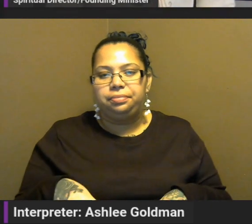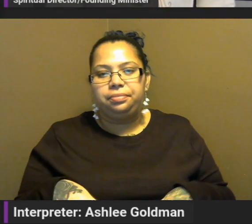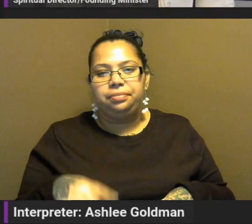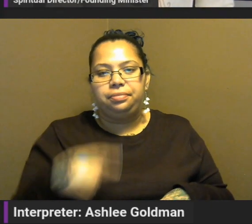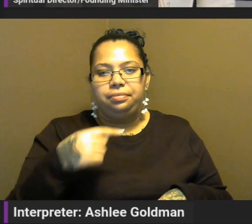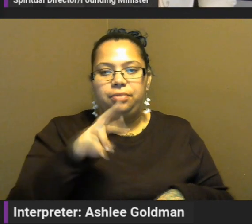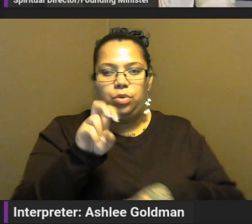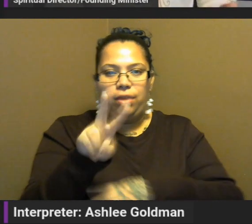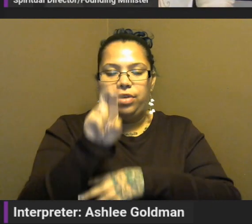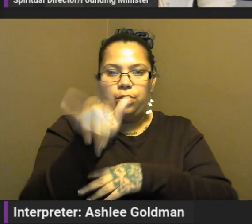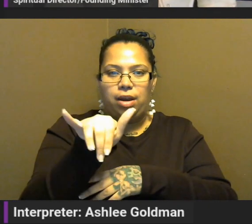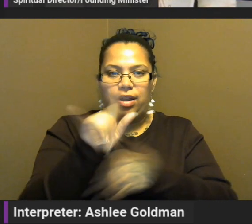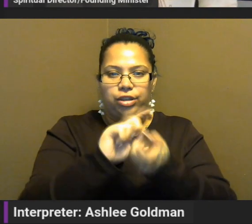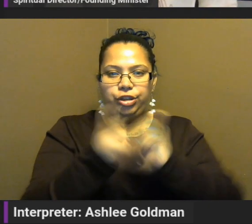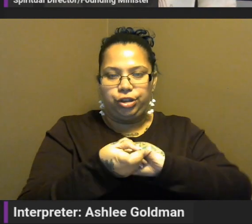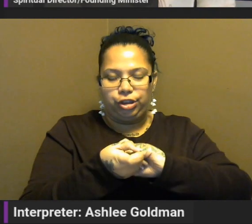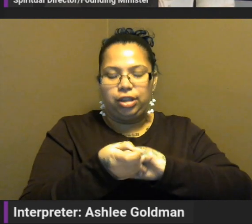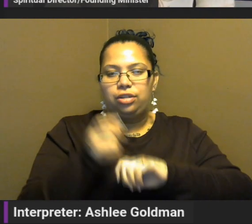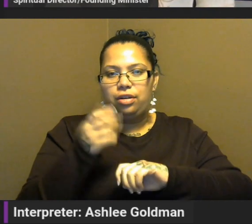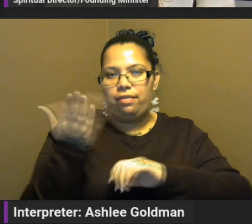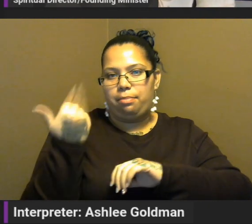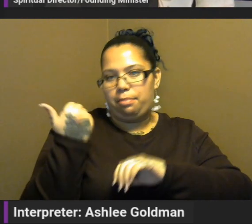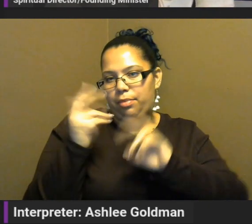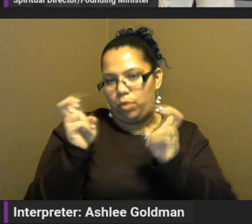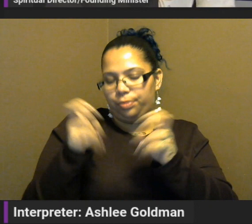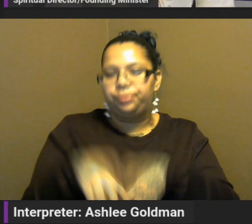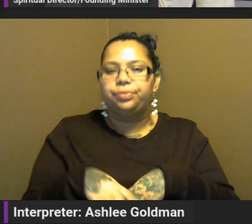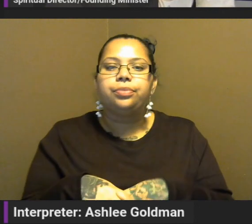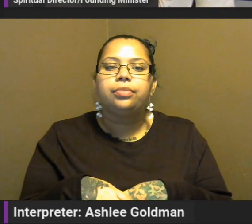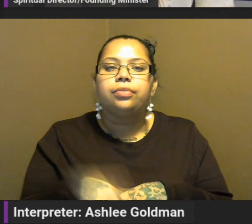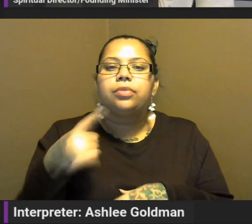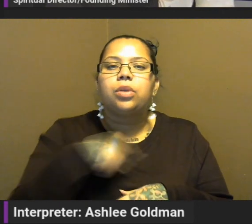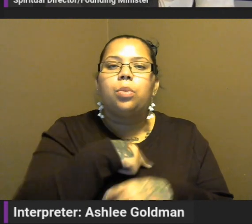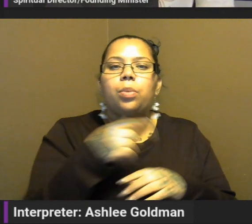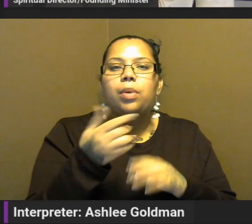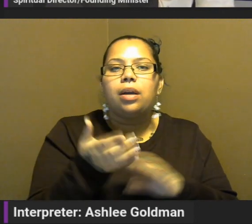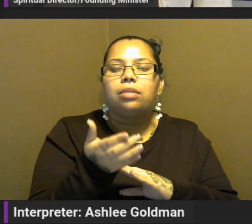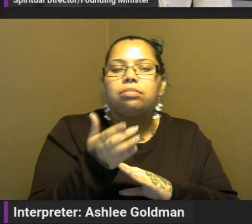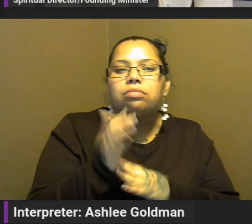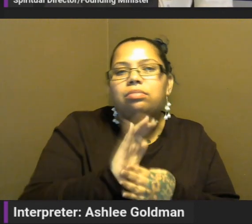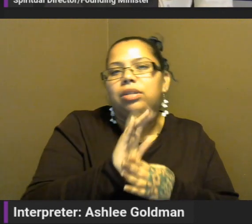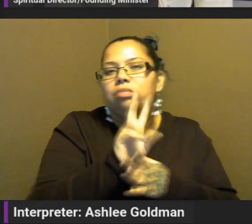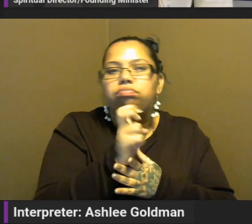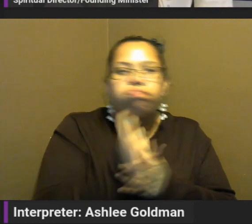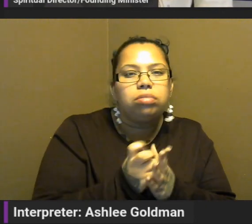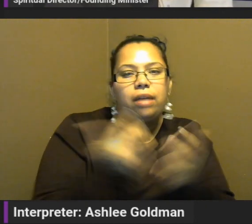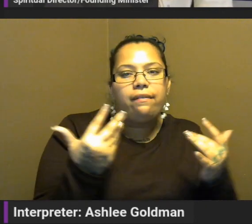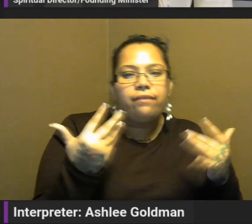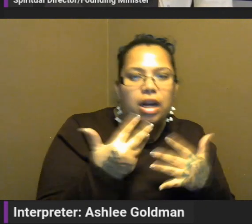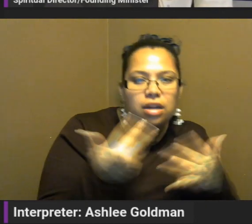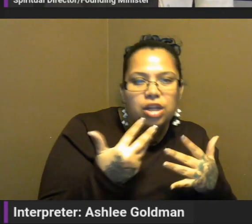Reverend Ray's remix of what Dr. Holmes just said. We become engrossed in the fear and conditions of the